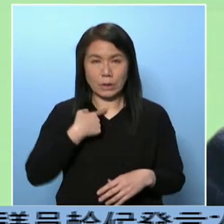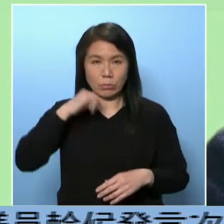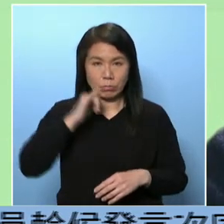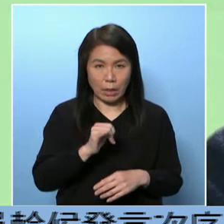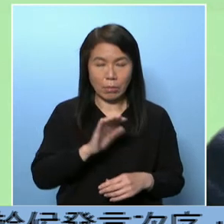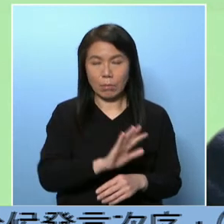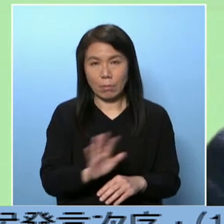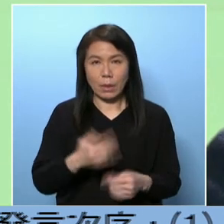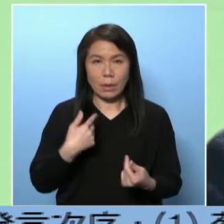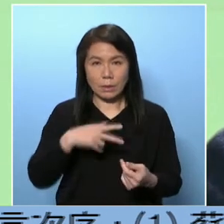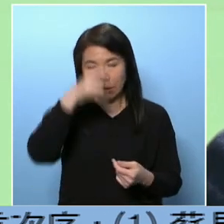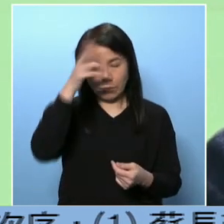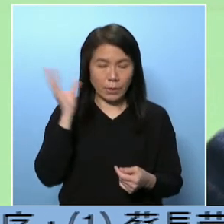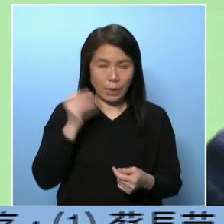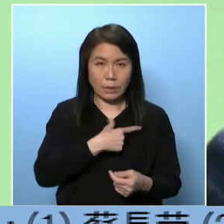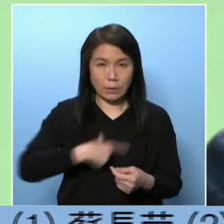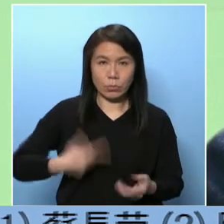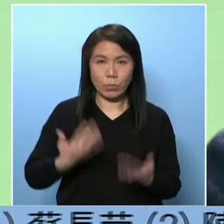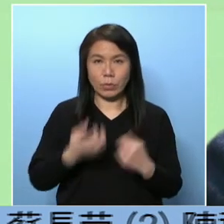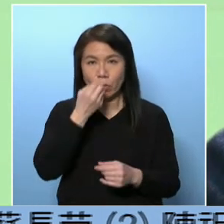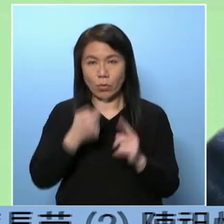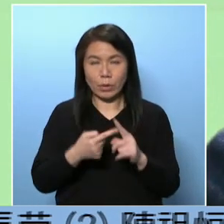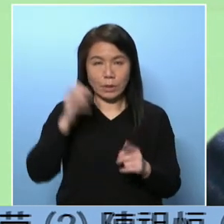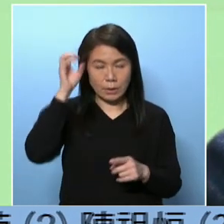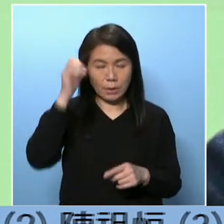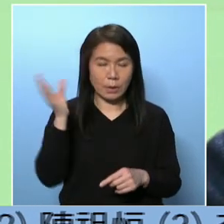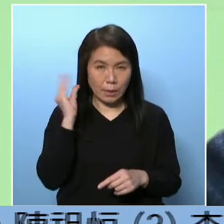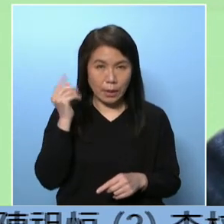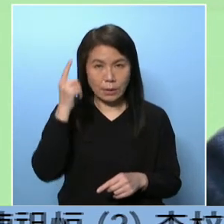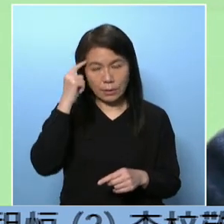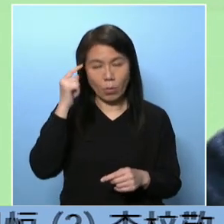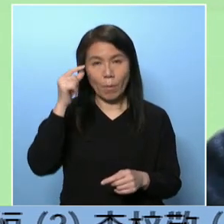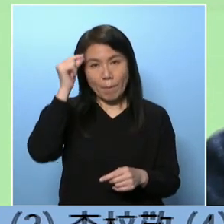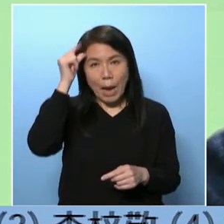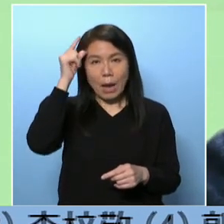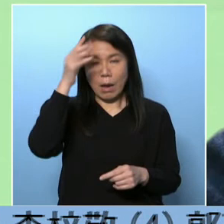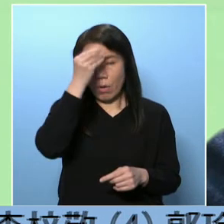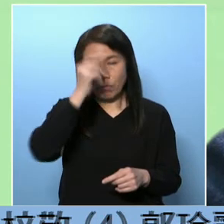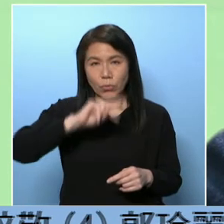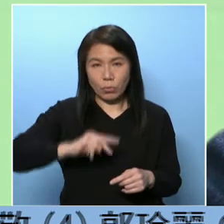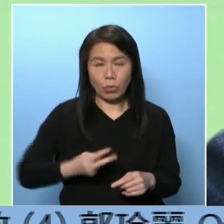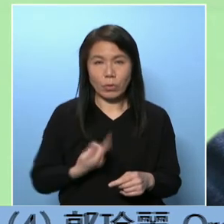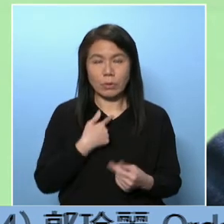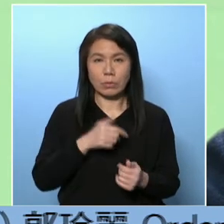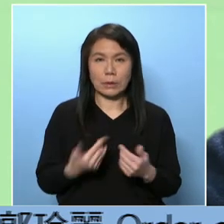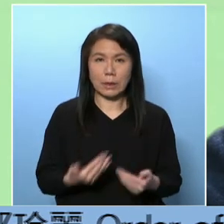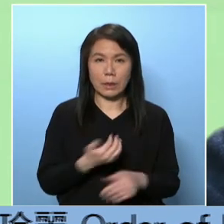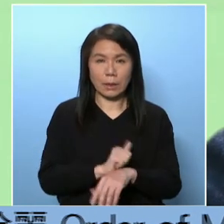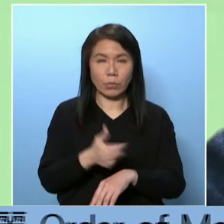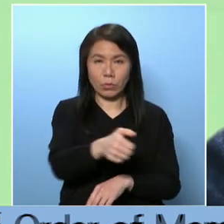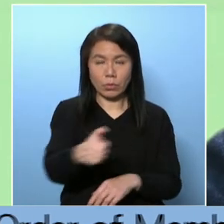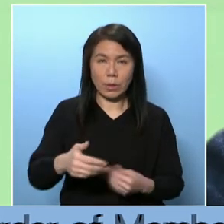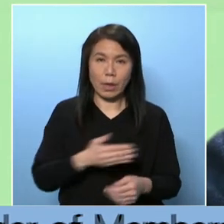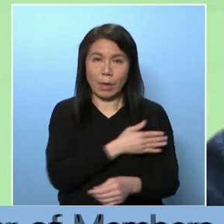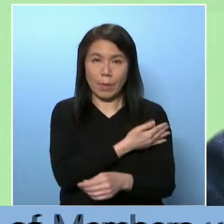the government. I did not just criticize for criticize sake. I hope that the administration can also learn from